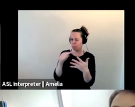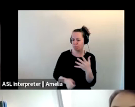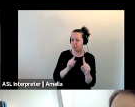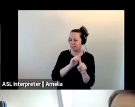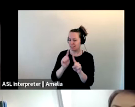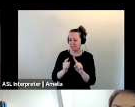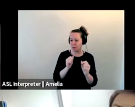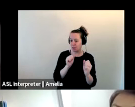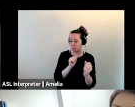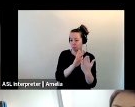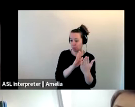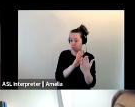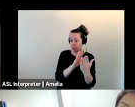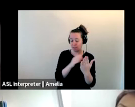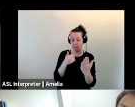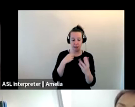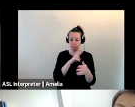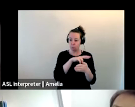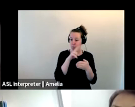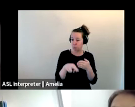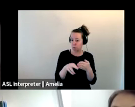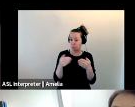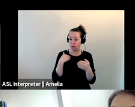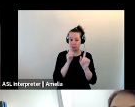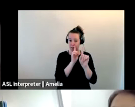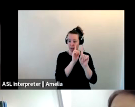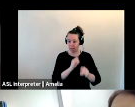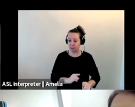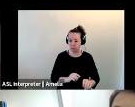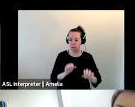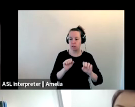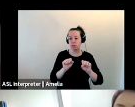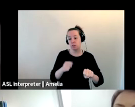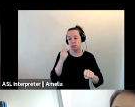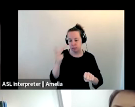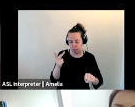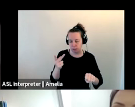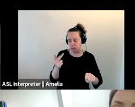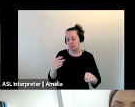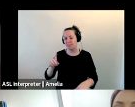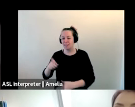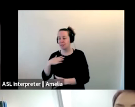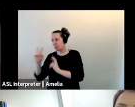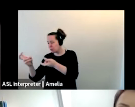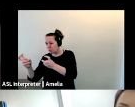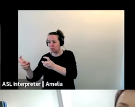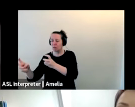tool and the report dynamic that you can have on your phone and don't need to be necessarily, oh, I need to have my computer, I have an email,